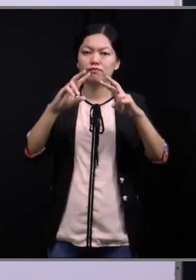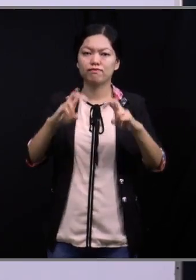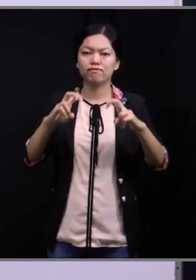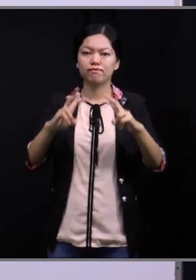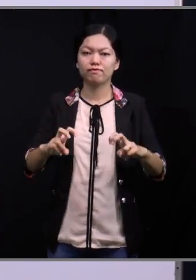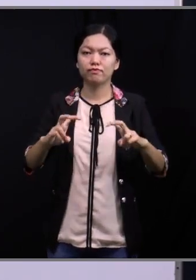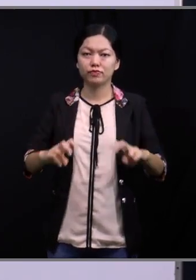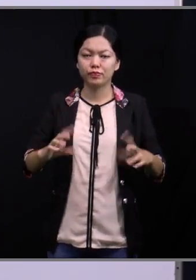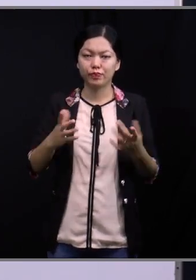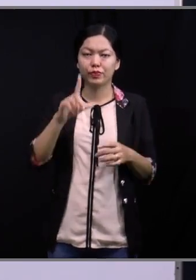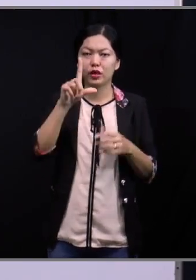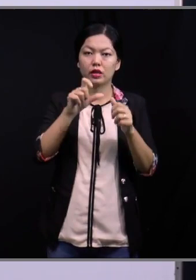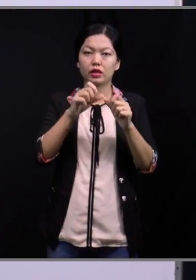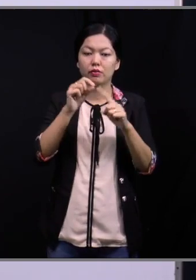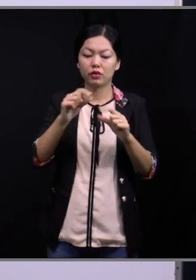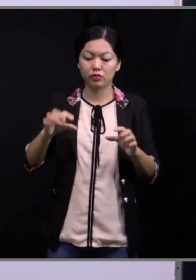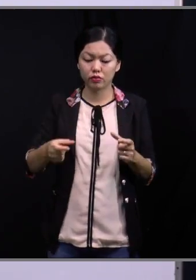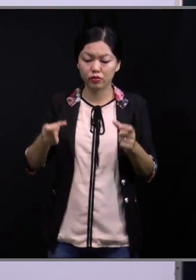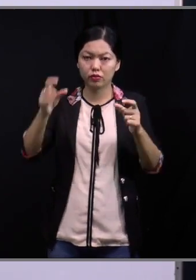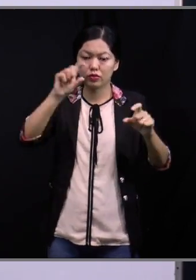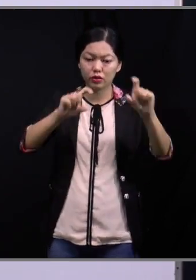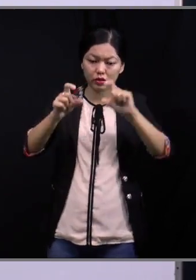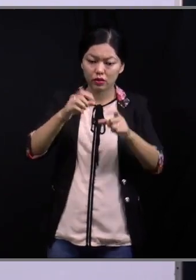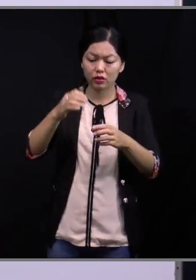laboratory work. So